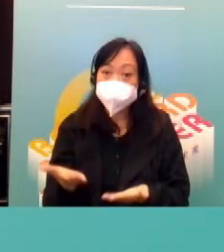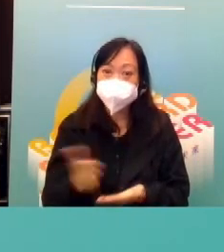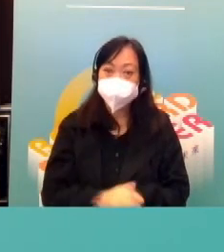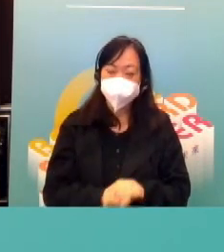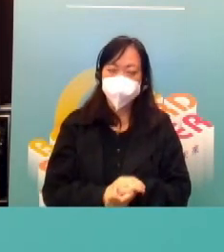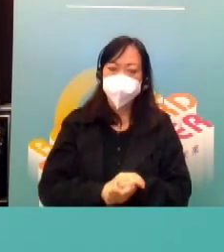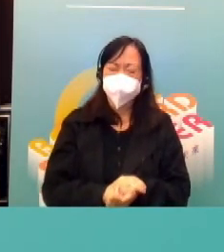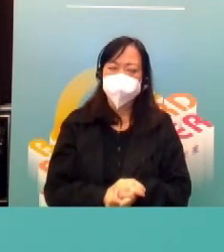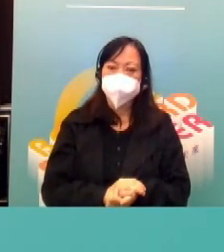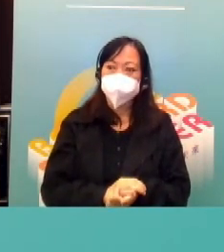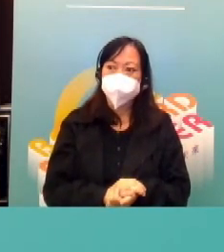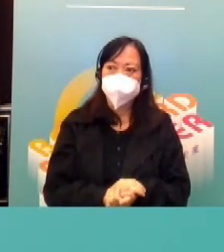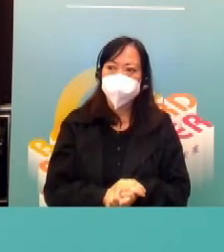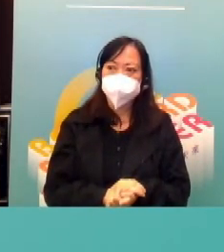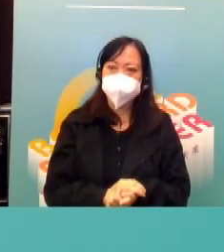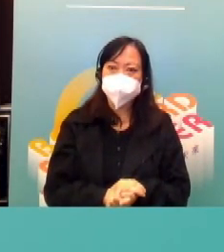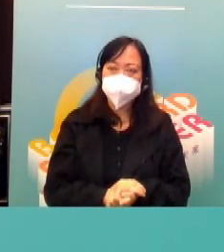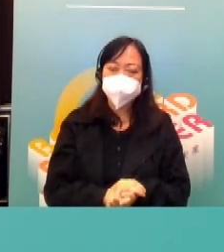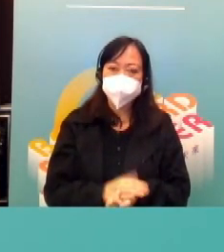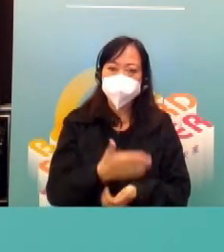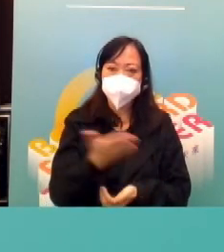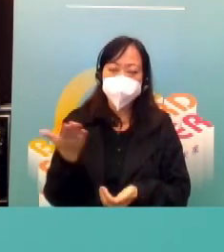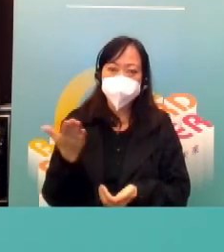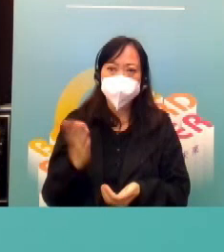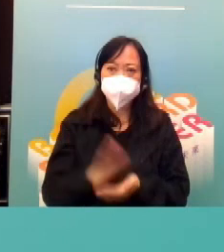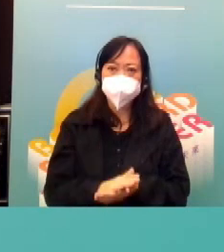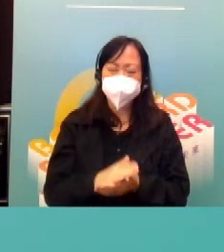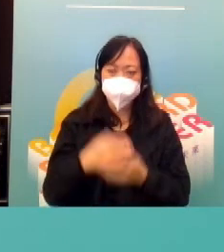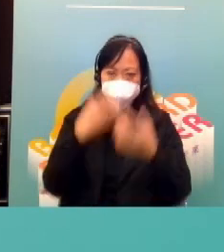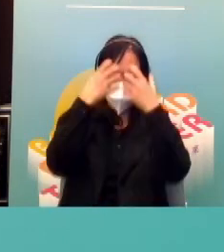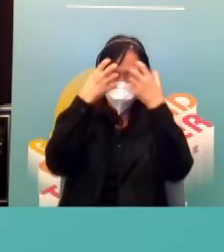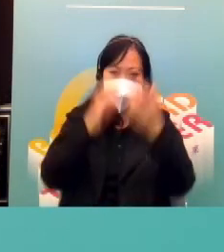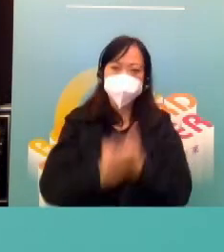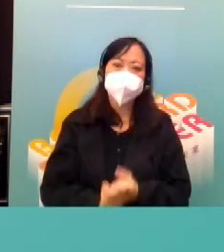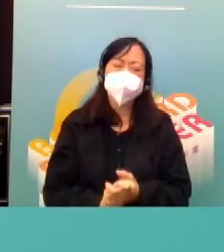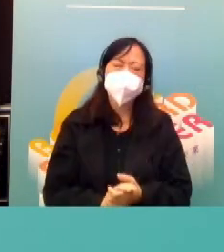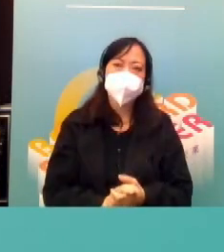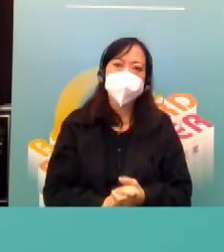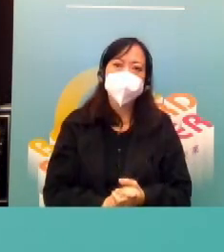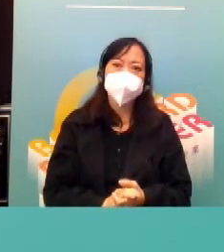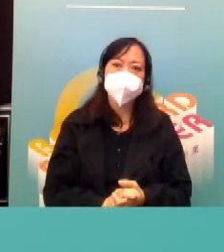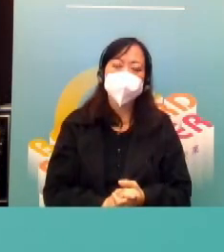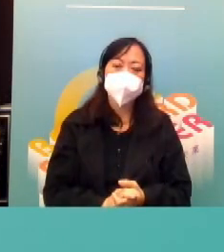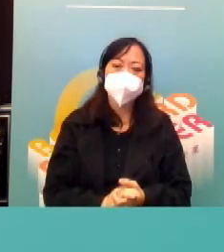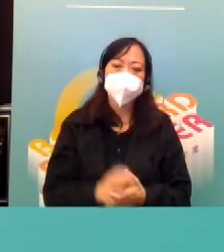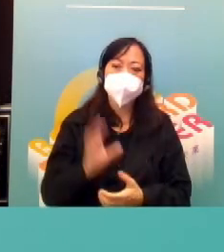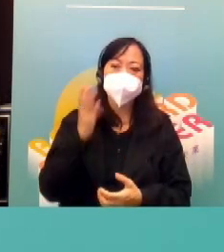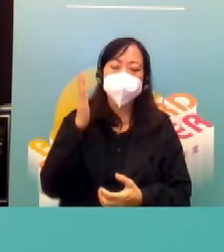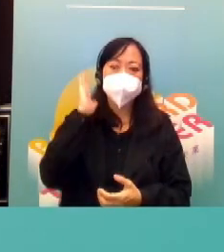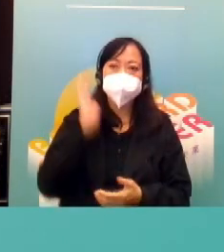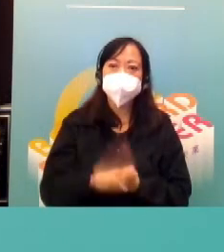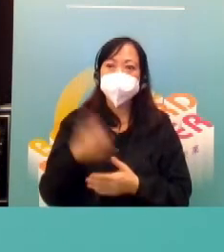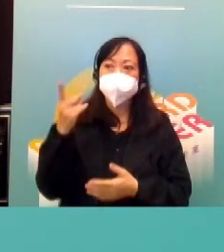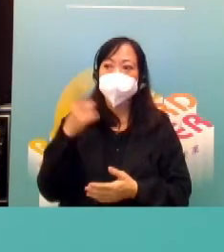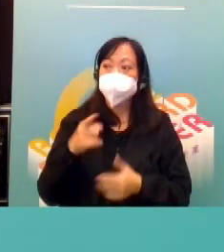By the way, you notice that we actually, do you want to play the video first or you want to have